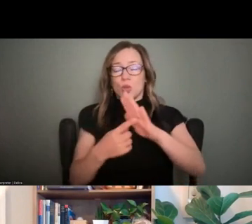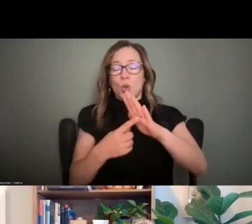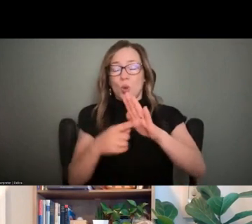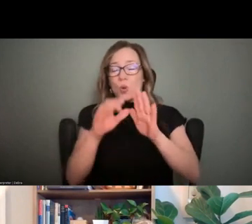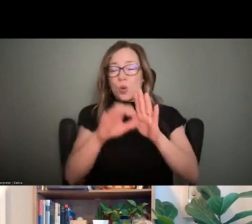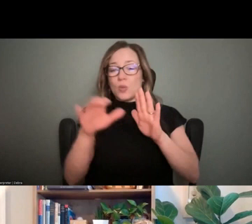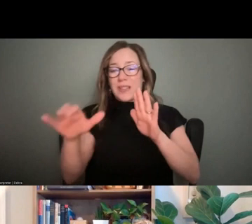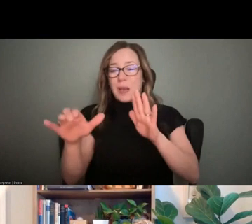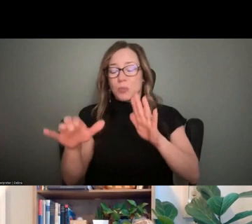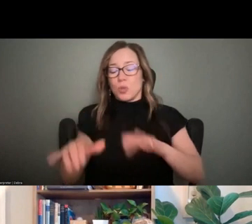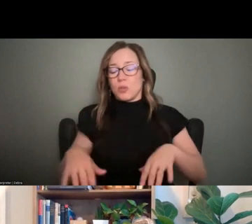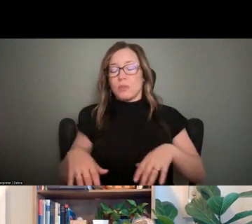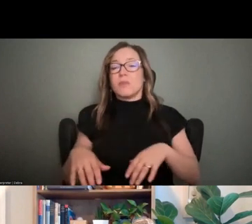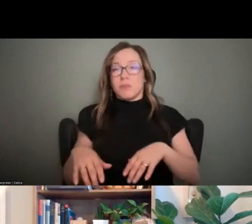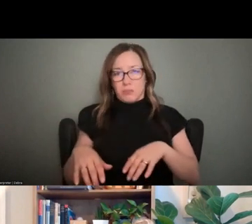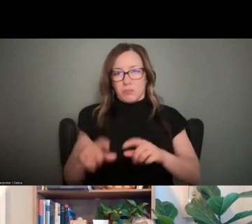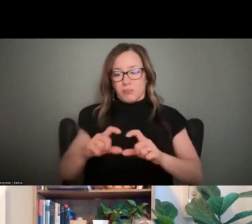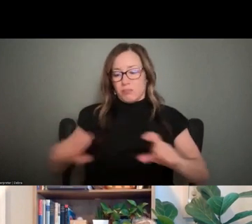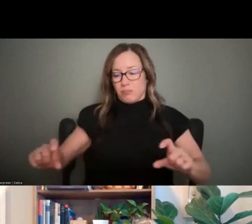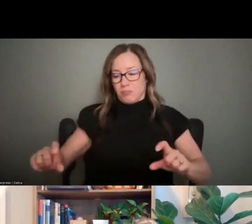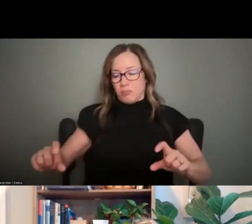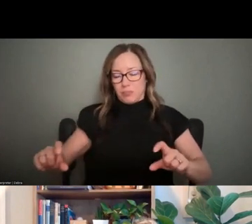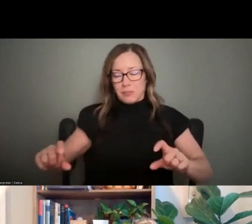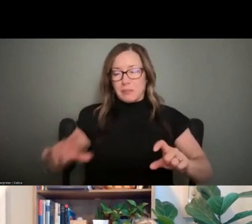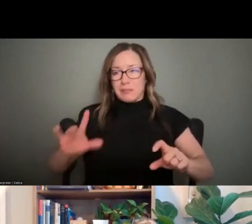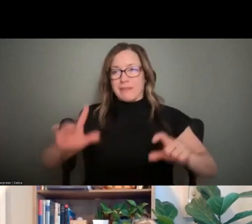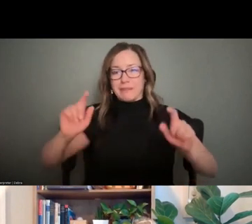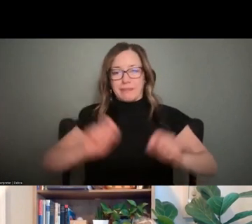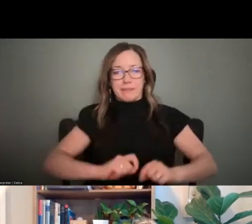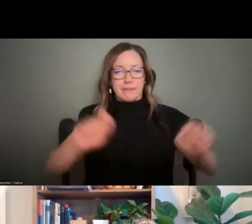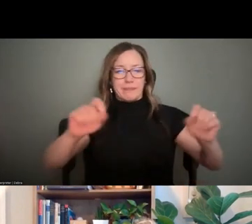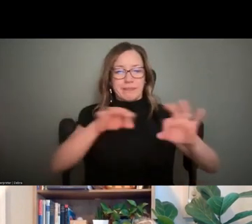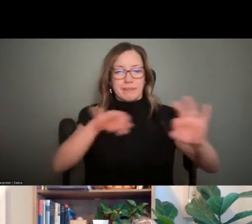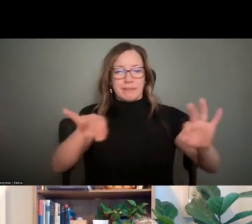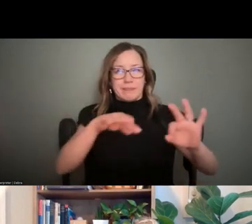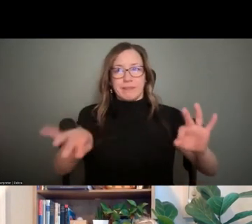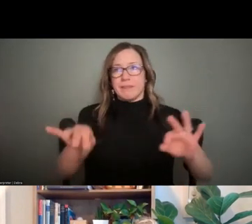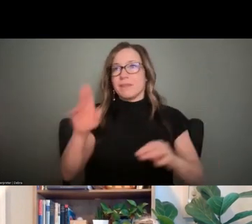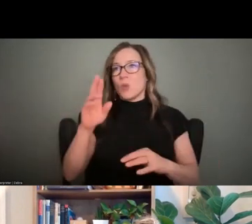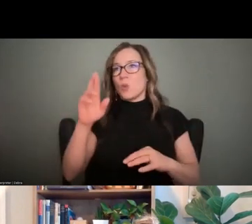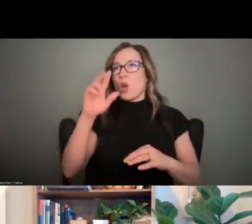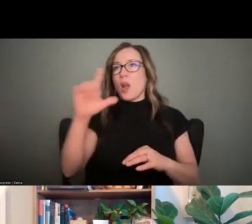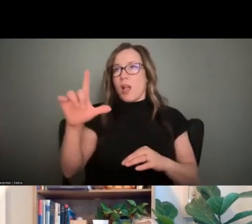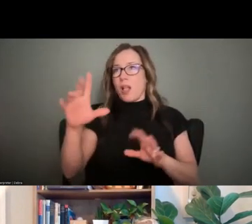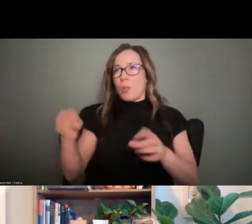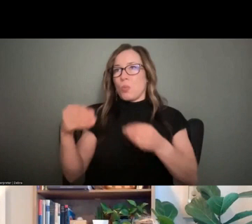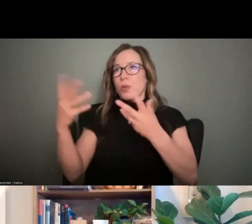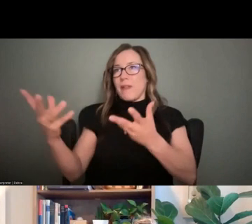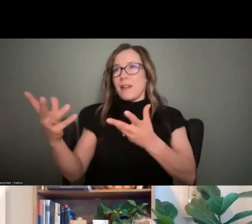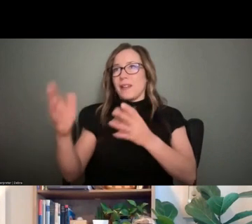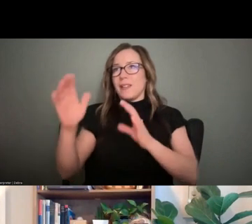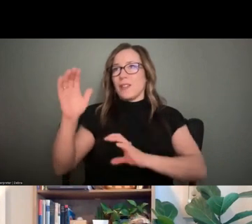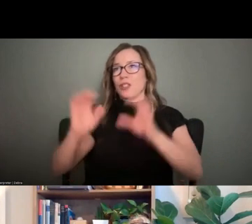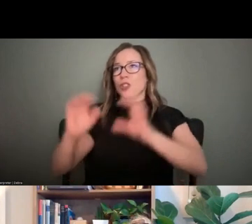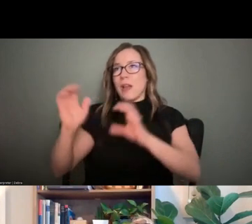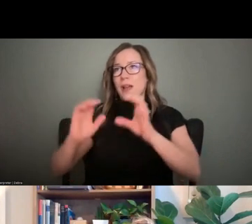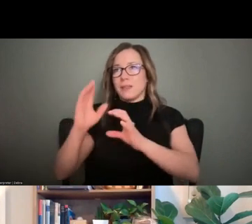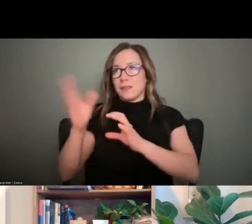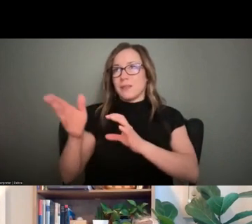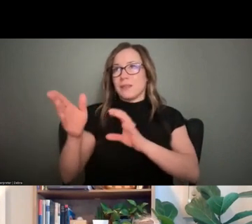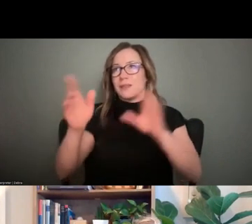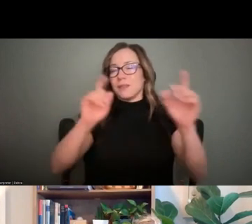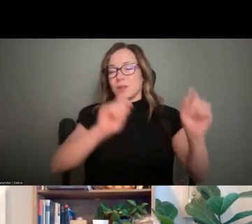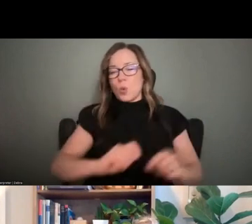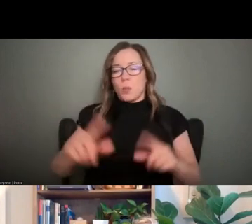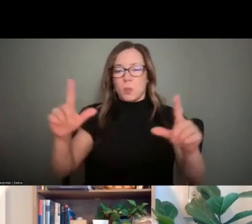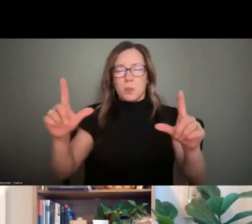the control bar at the bottom of your Zoom window, or you can click on the URL that is provided in the chat to open the captioning in a new